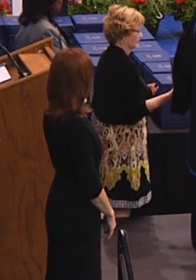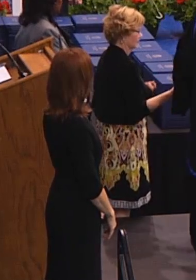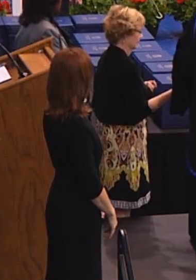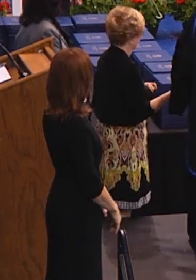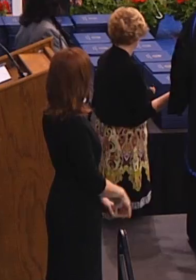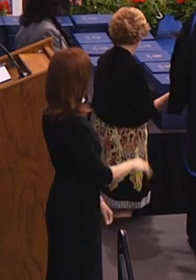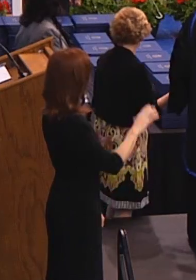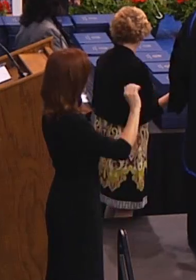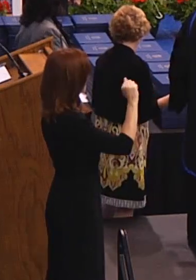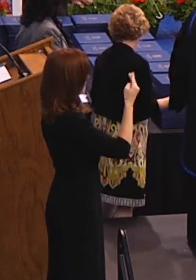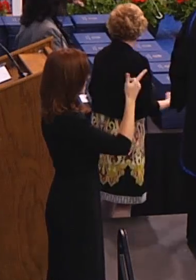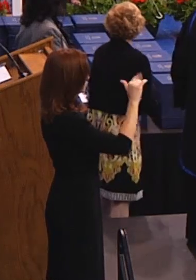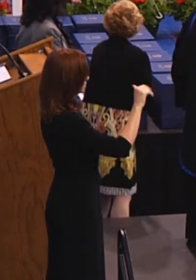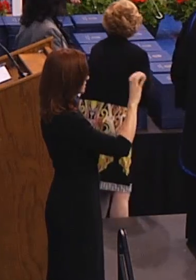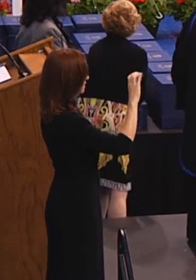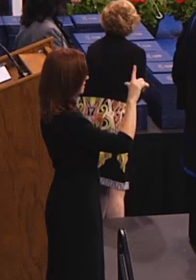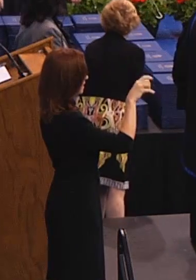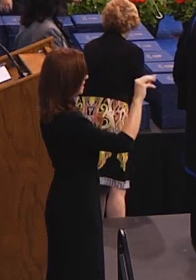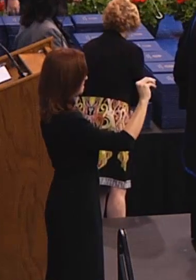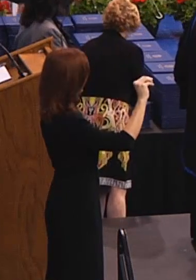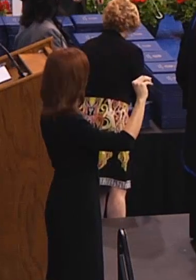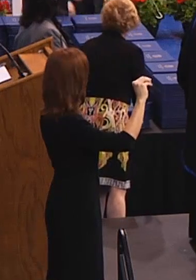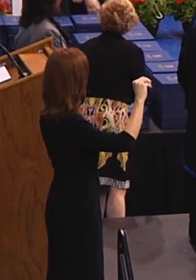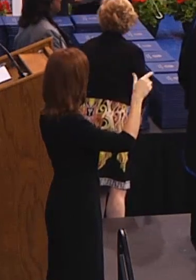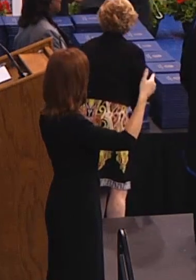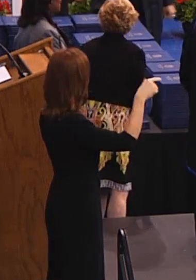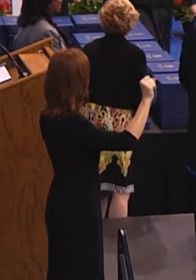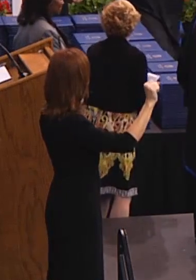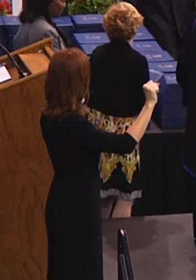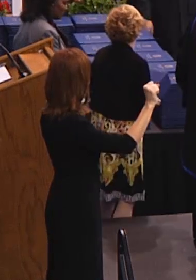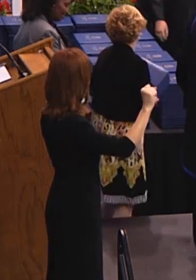Ashley Dawn Clem, General Studies.